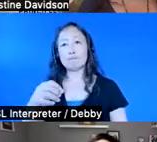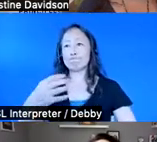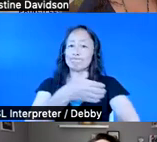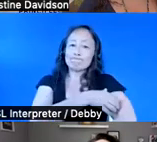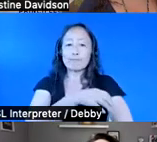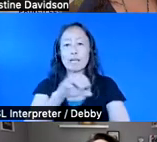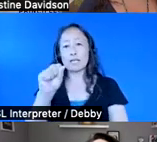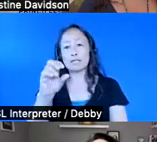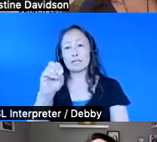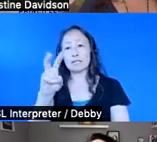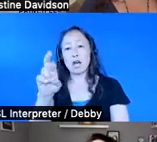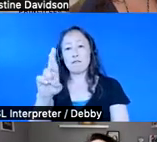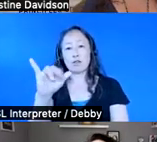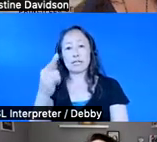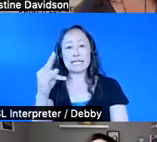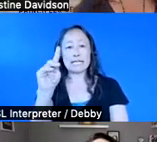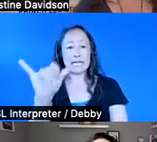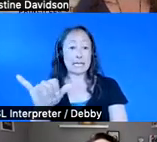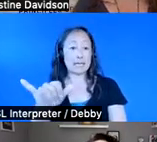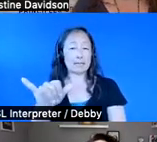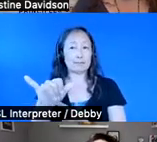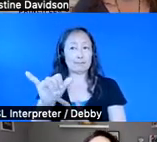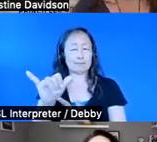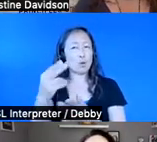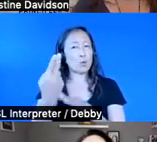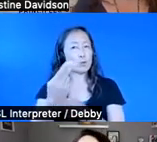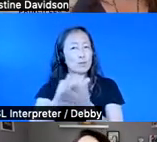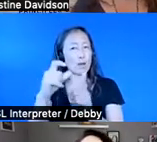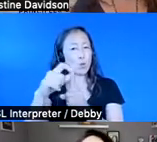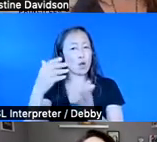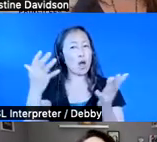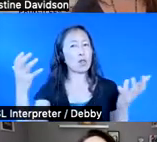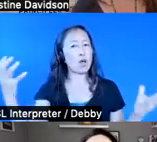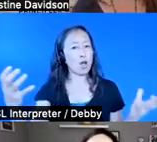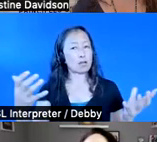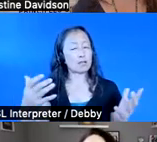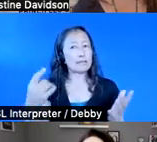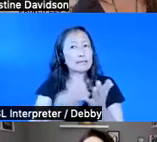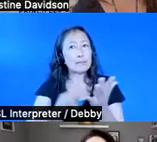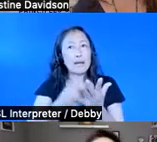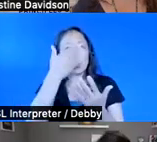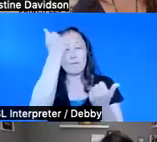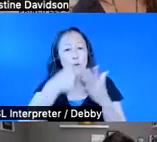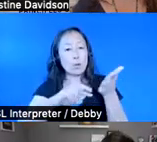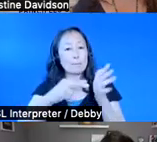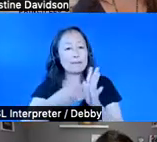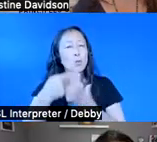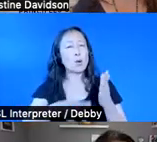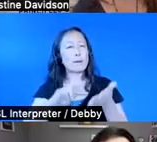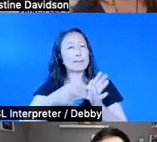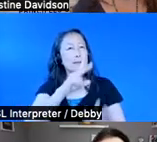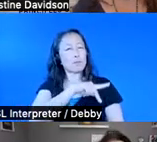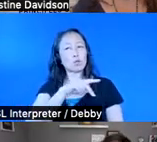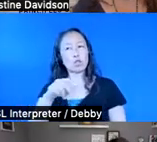a lot, and sometimes we don't think about what does that mean, and what does personal sovereignty, what does body sovereignty mean? Certainly,